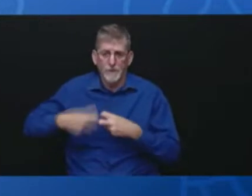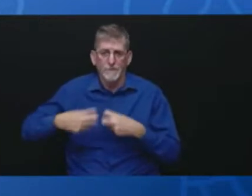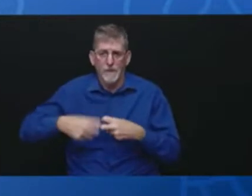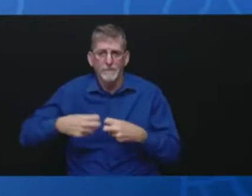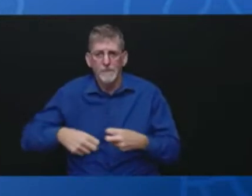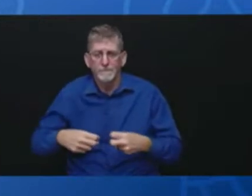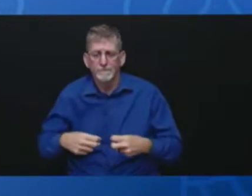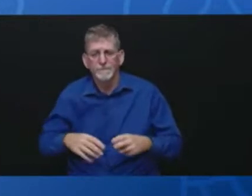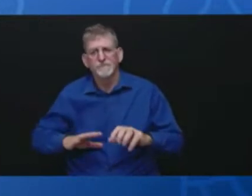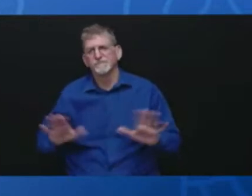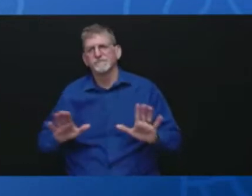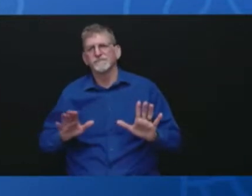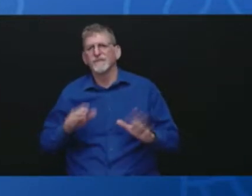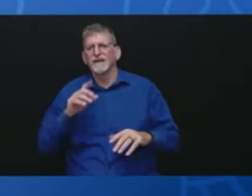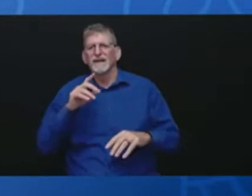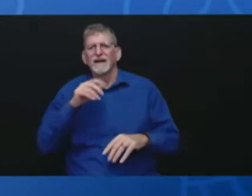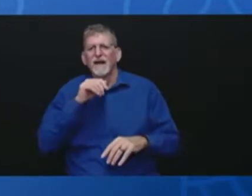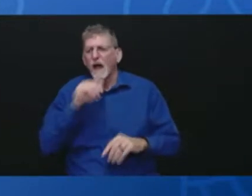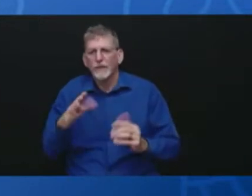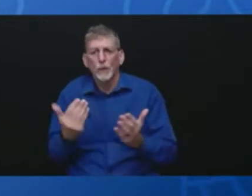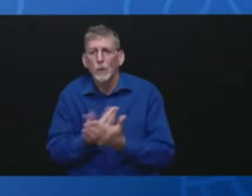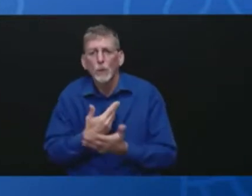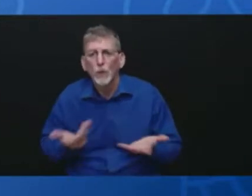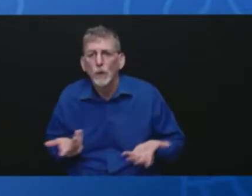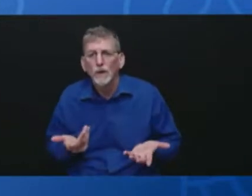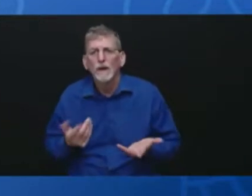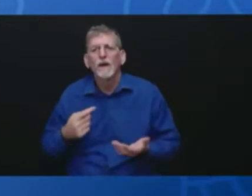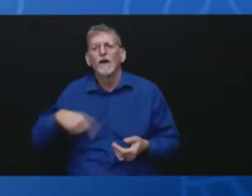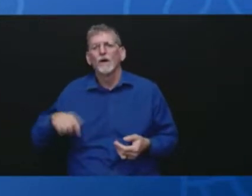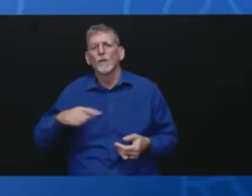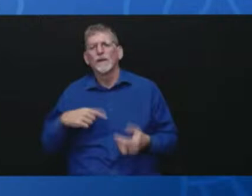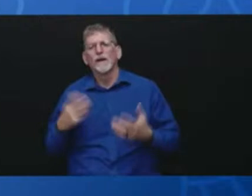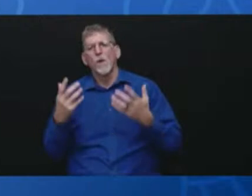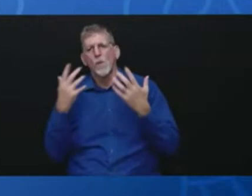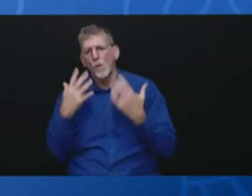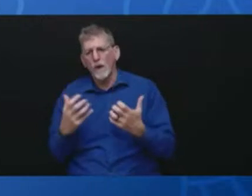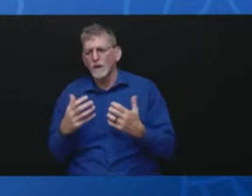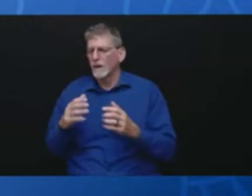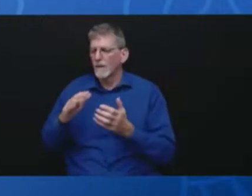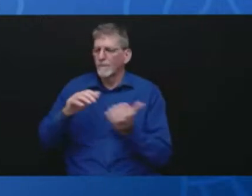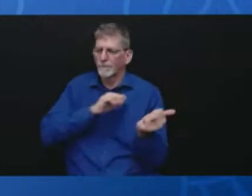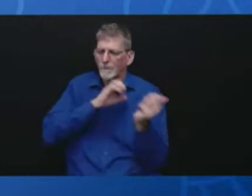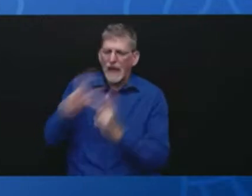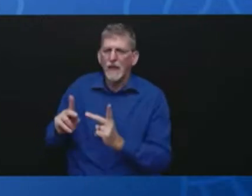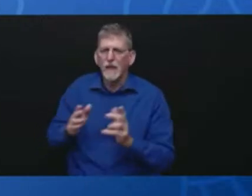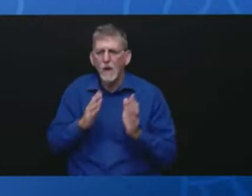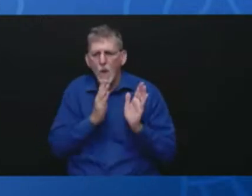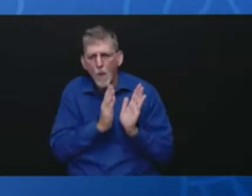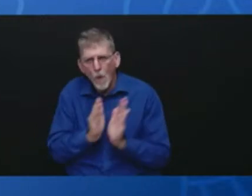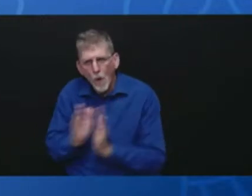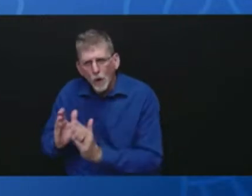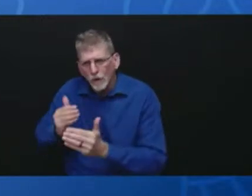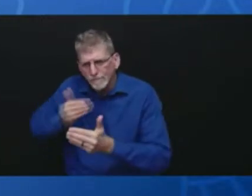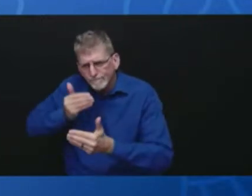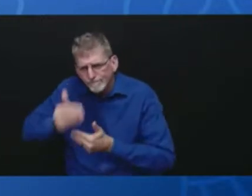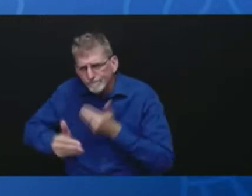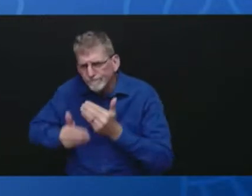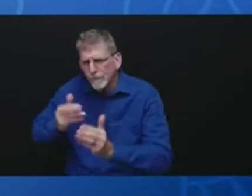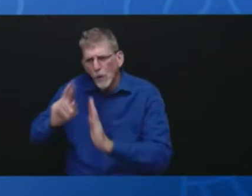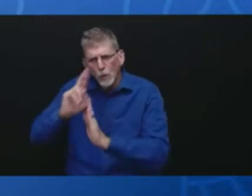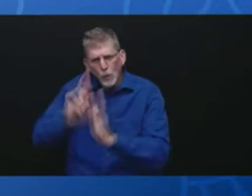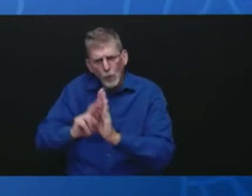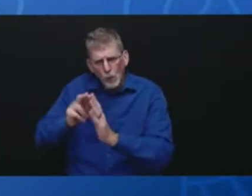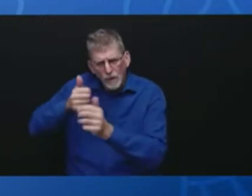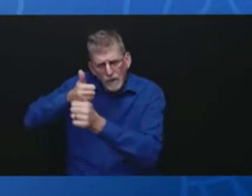We want to have the order back. We want to have the the rules, the expectations, the